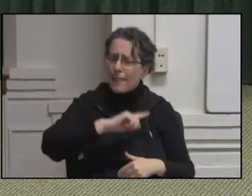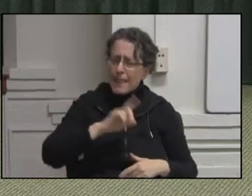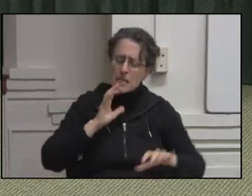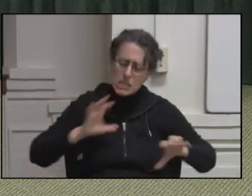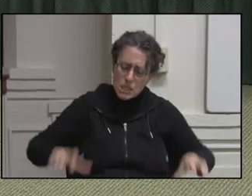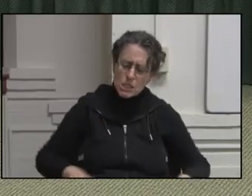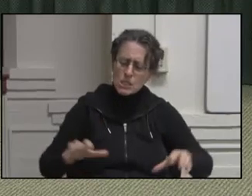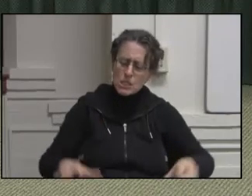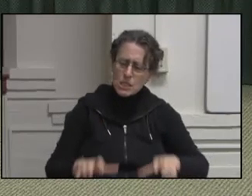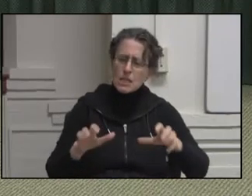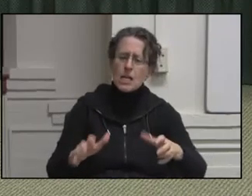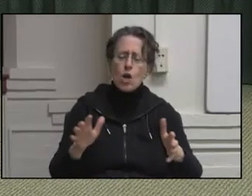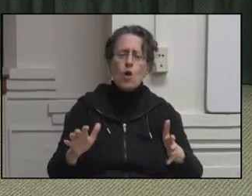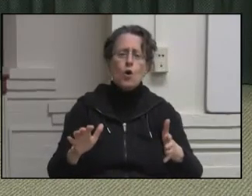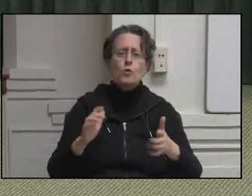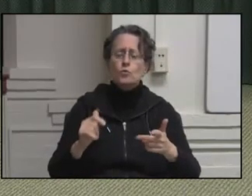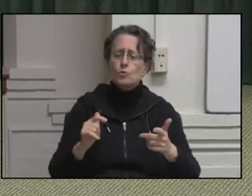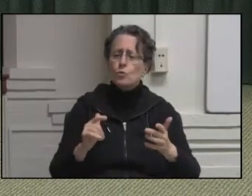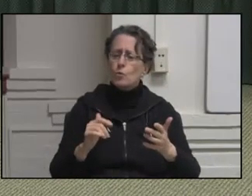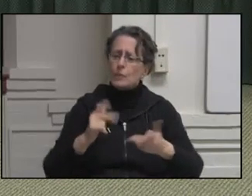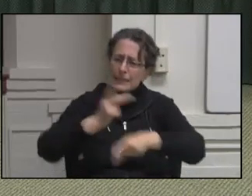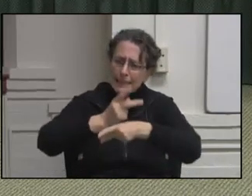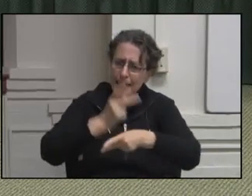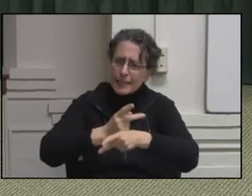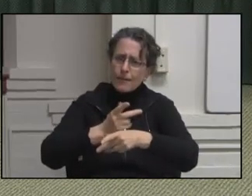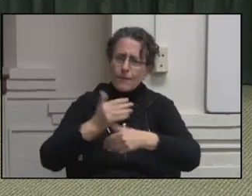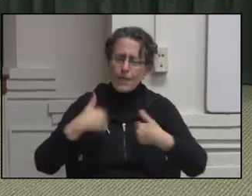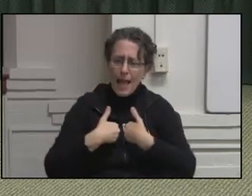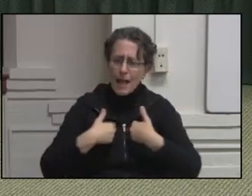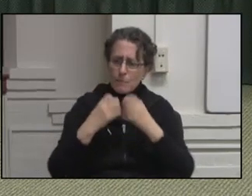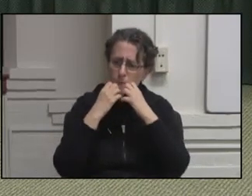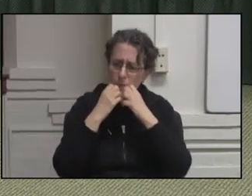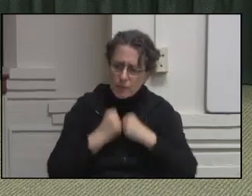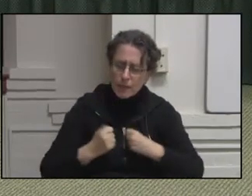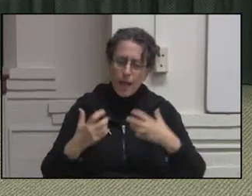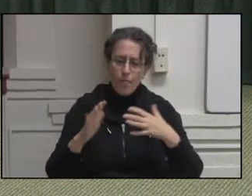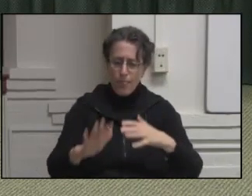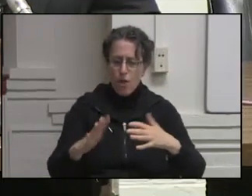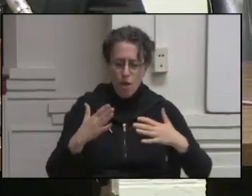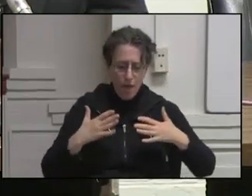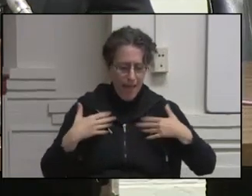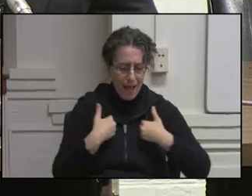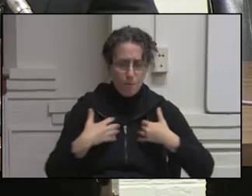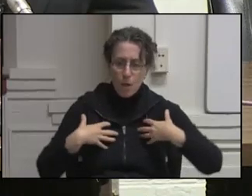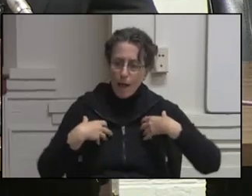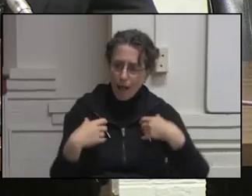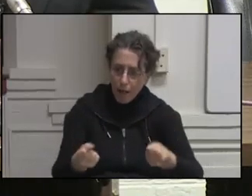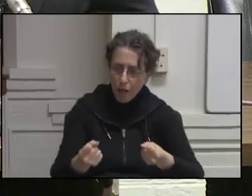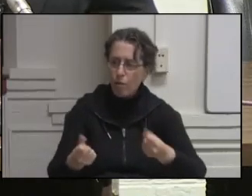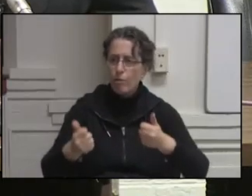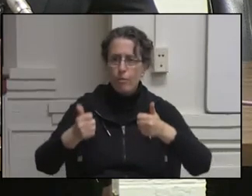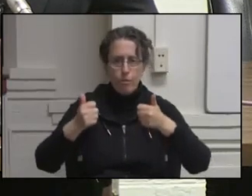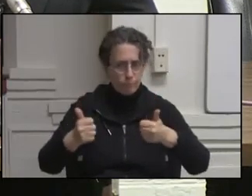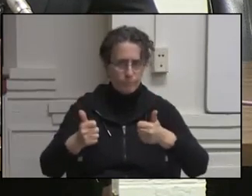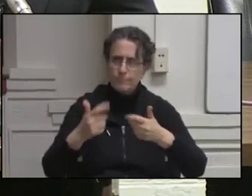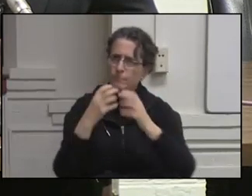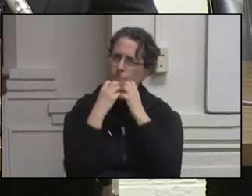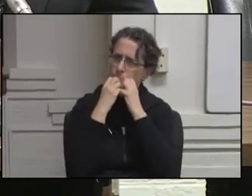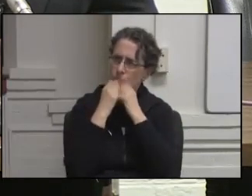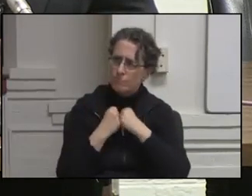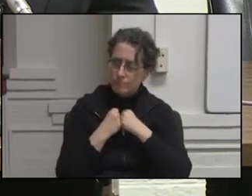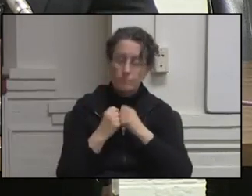physical well-being of any of the animals that absolutely. Come? Because I know that's deep and I just want to clarify. Absolutely. That. So this is our 18th